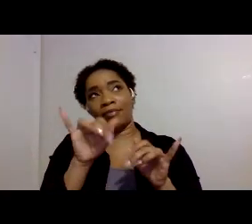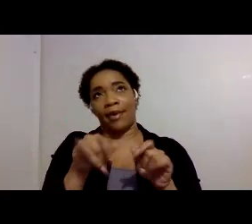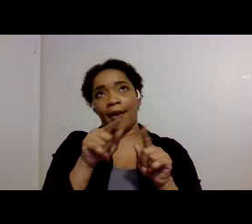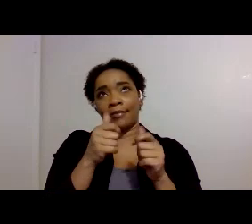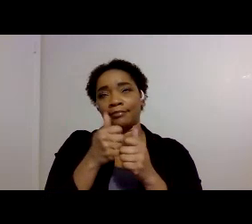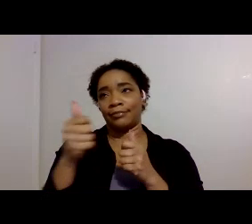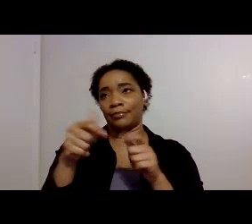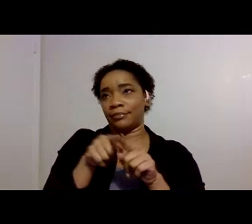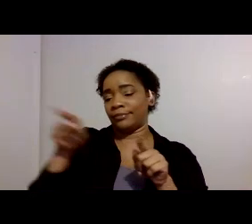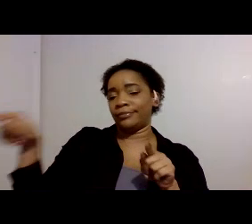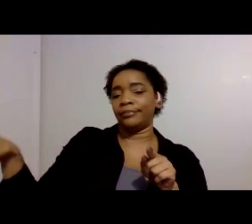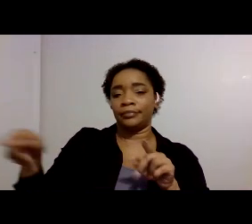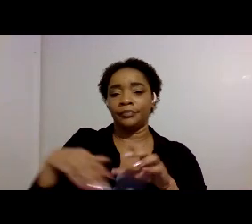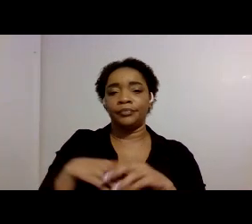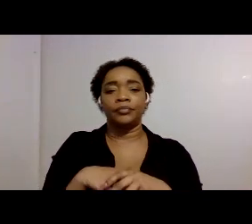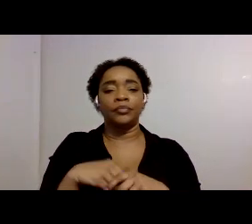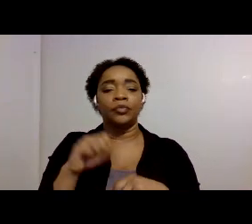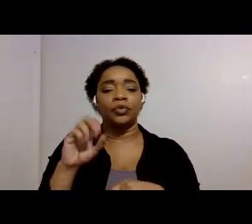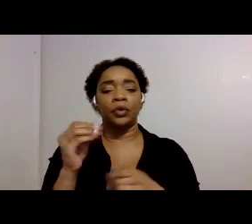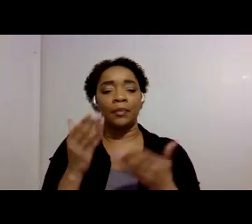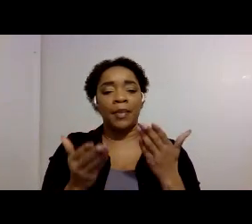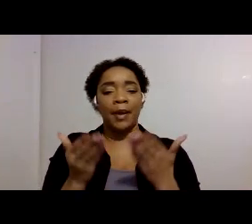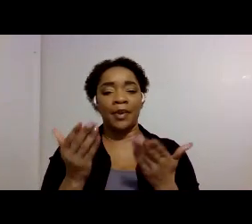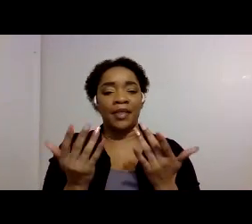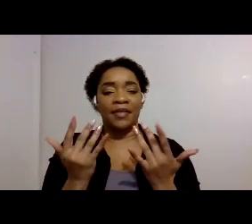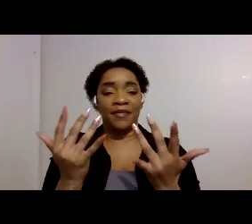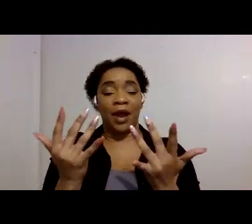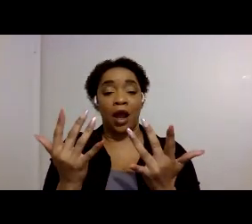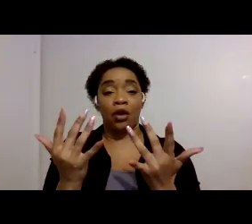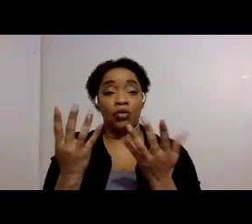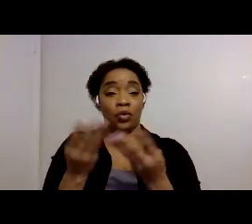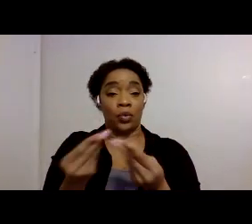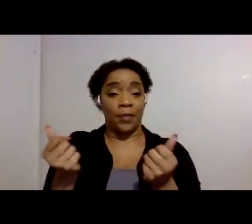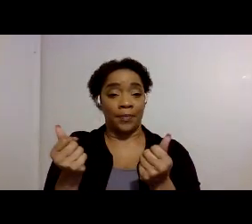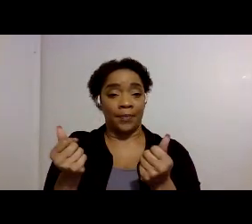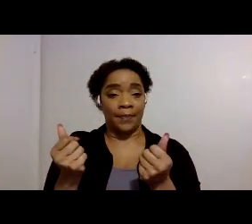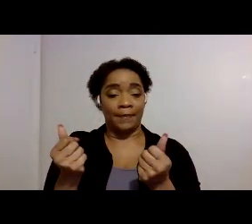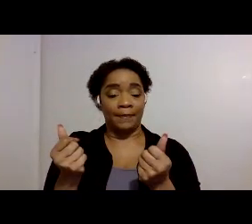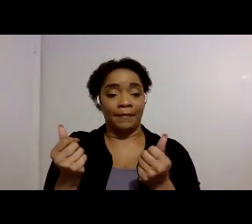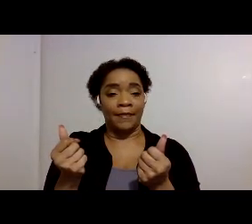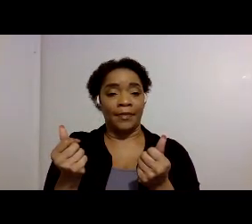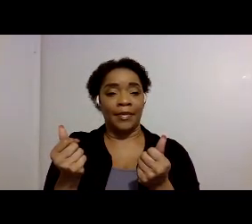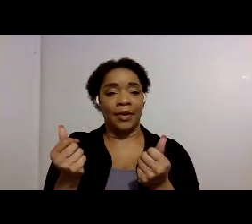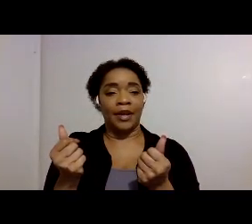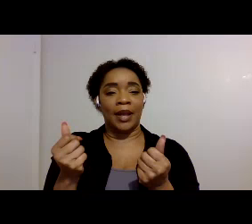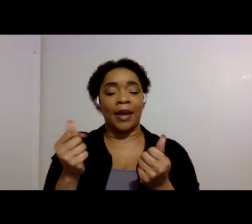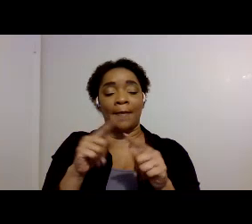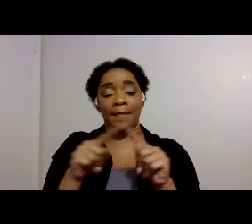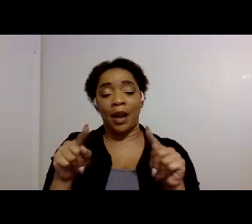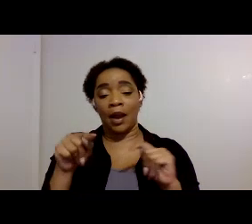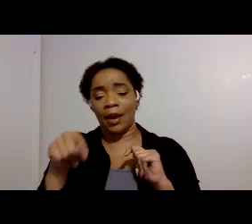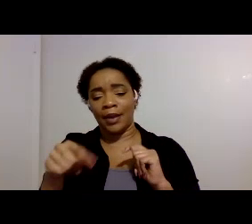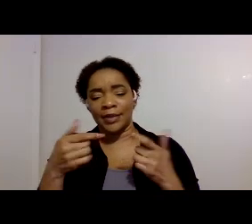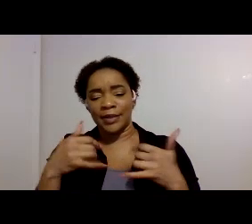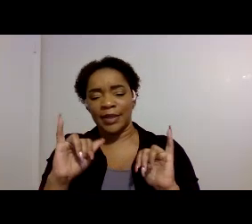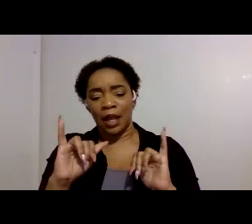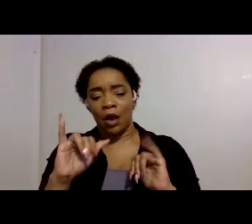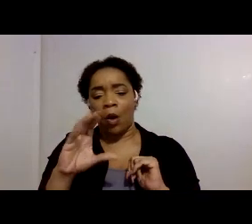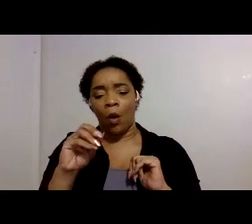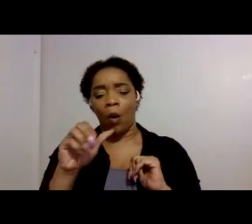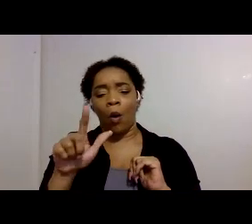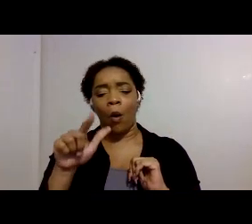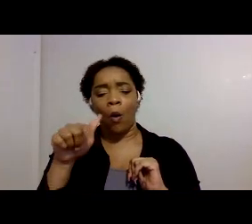may be, okay, the fire is out, the incident, but it's hole in the floor. It's, the windows, there's a lot of glass.